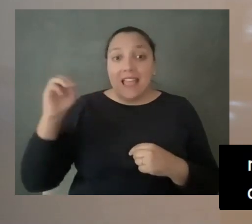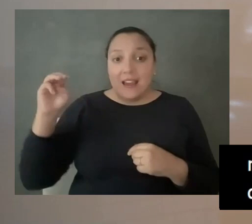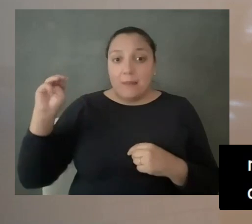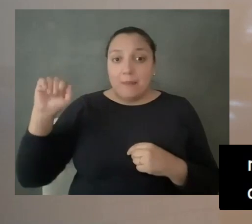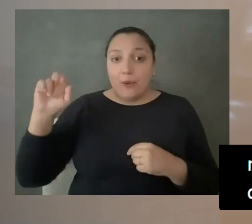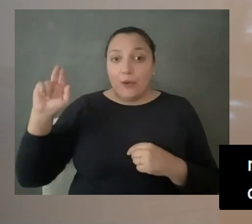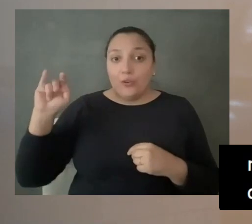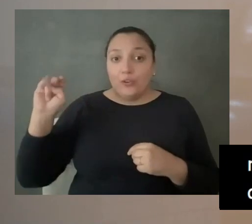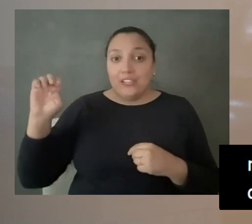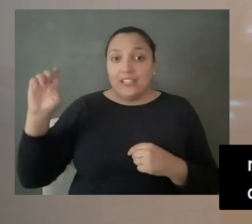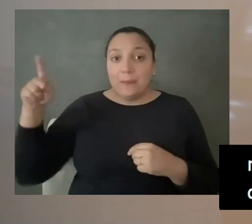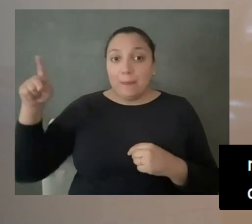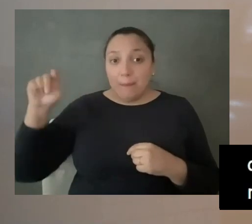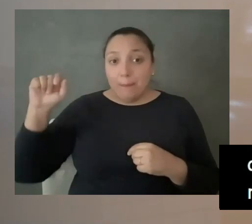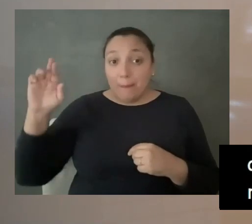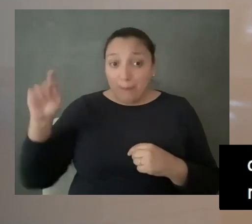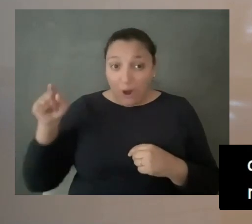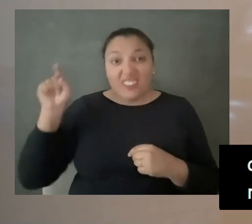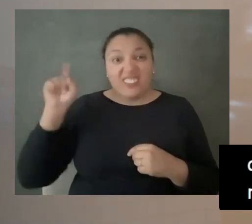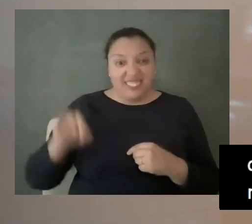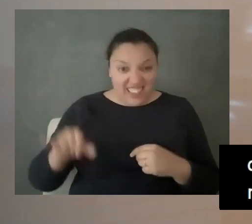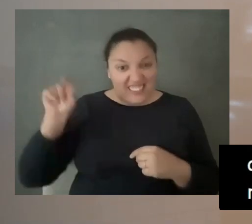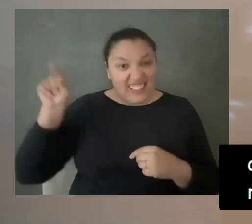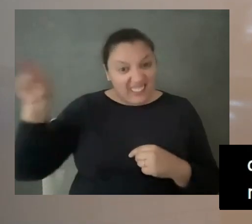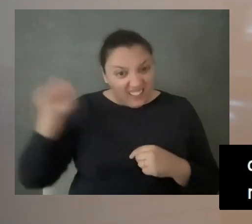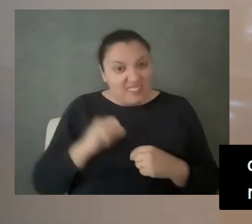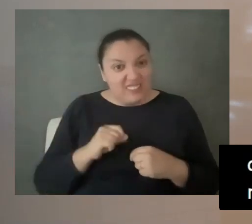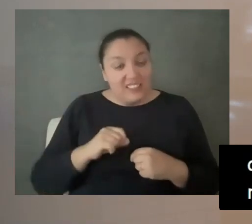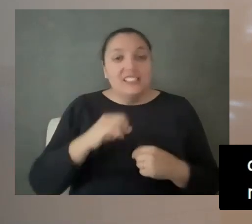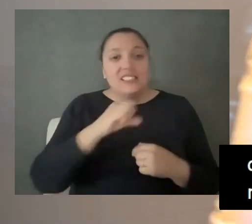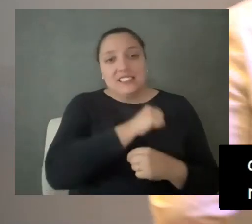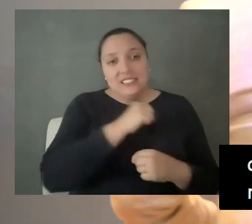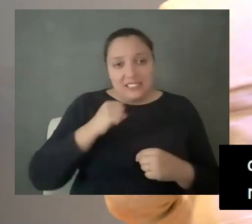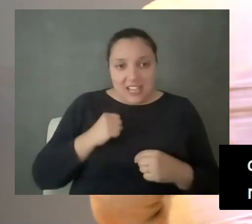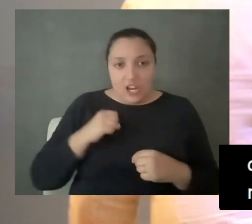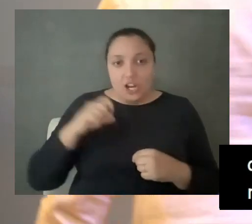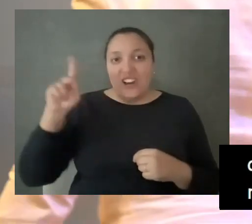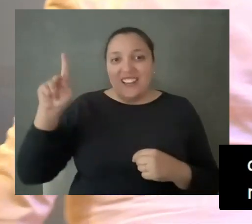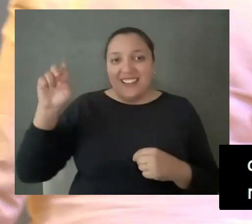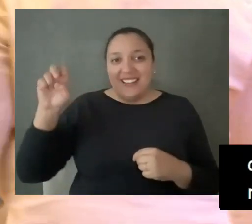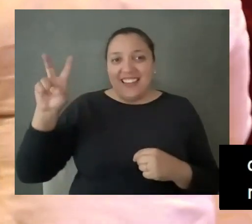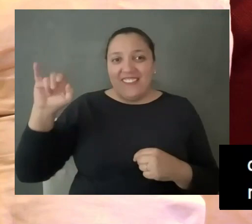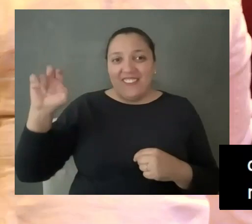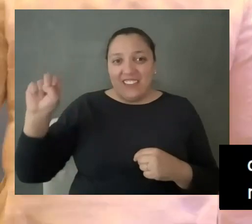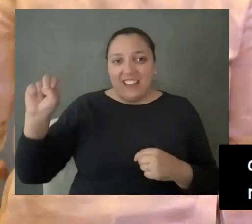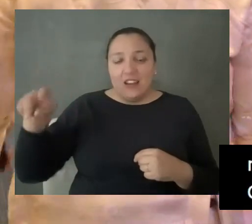Brooklyn. Let's go. New York State Senator Kevin Parker.